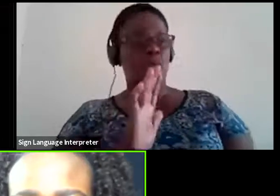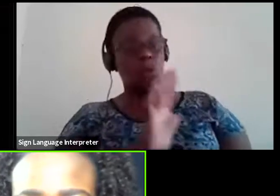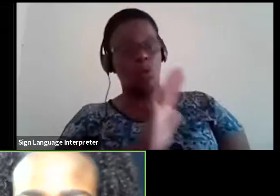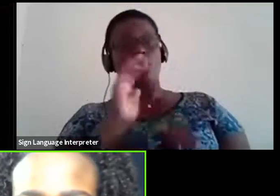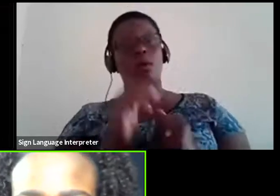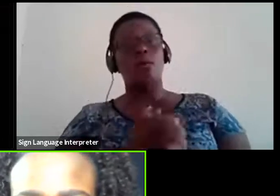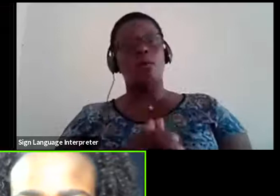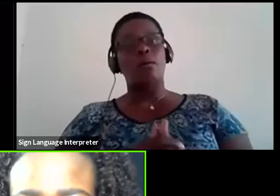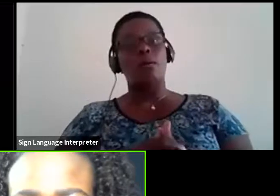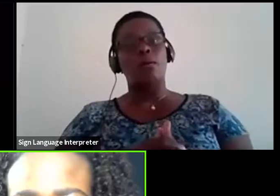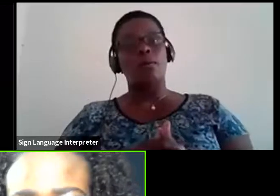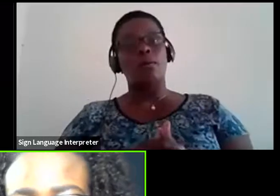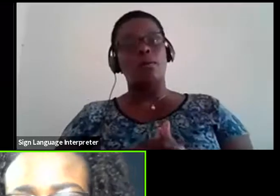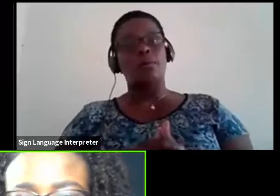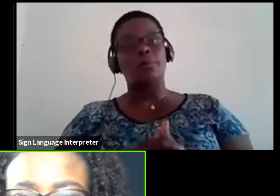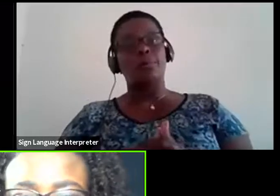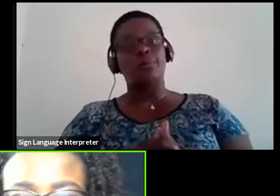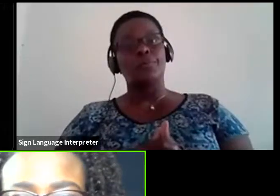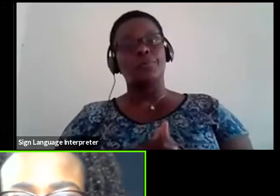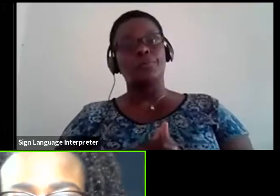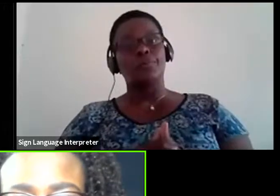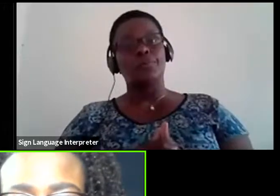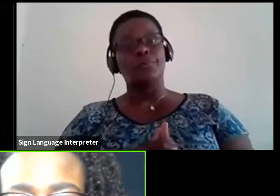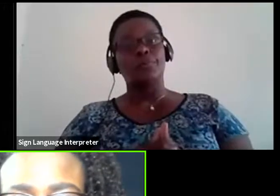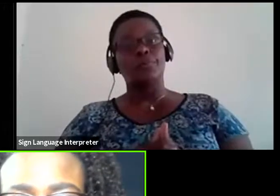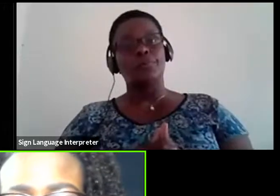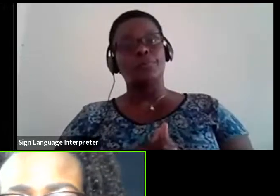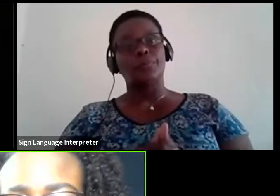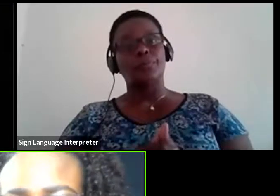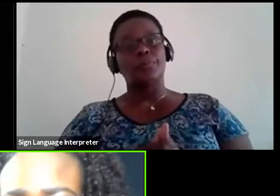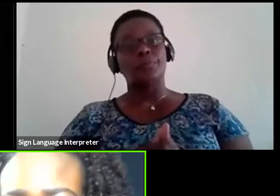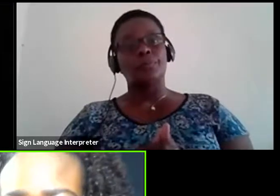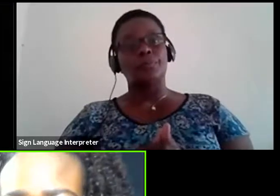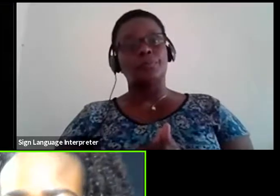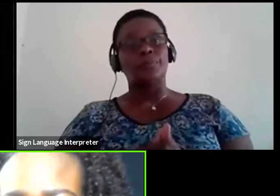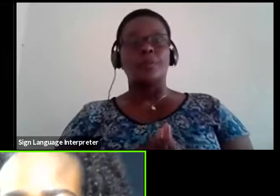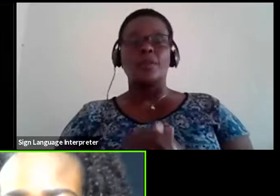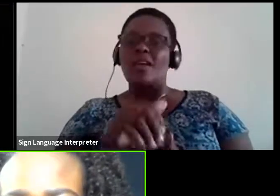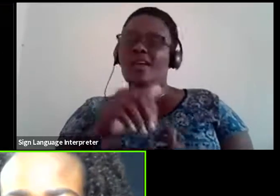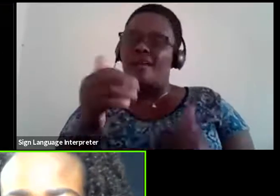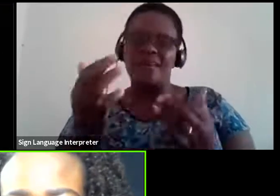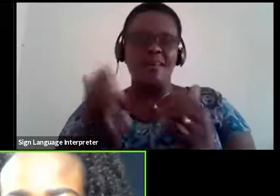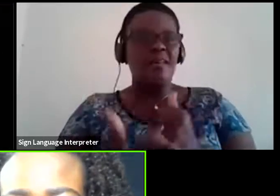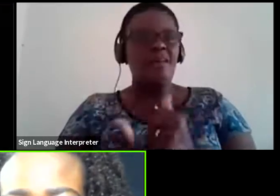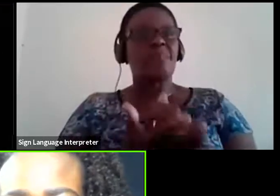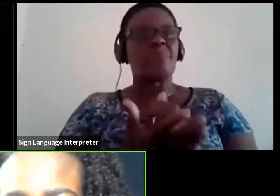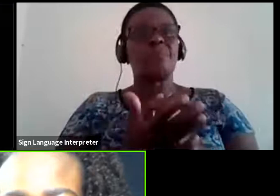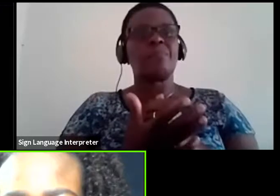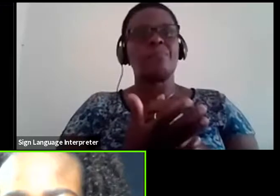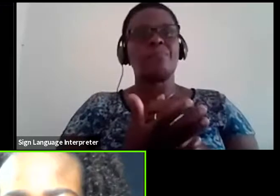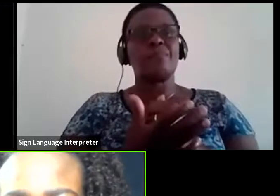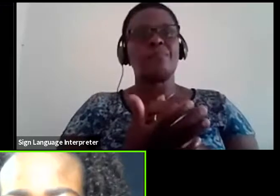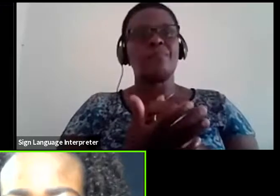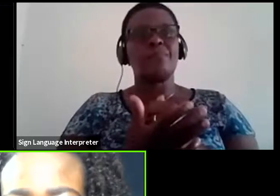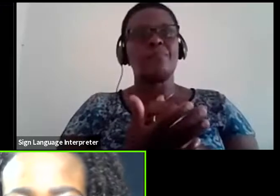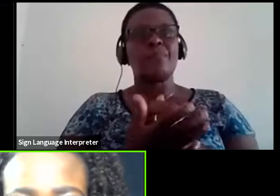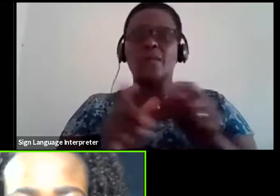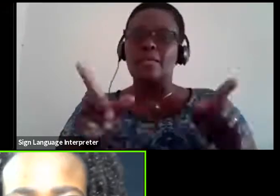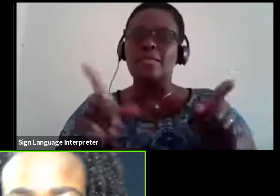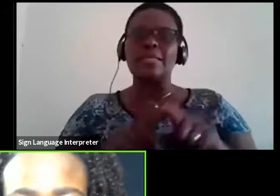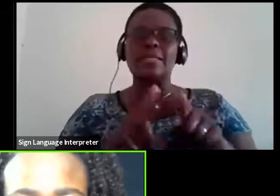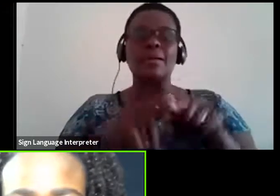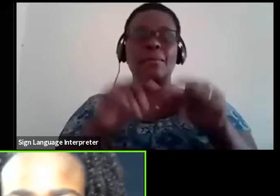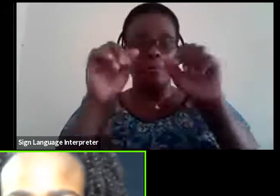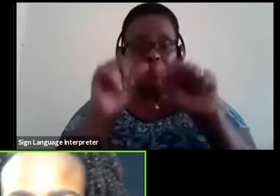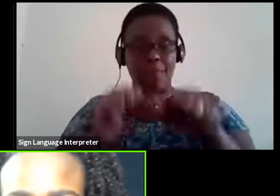whatever help that they need, but also just being able to customize some of these tabs or buttons. I think we all know